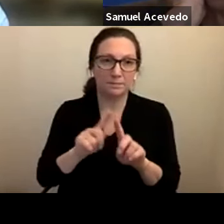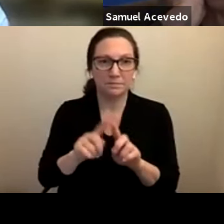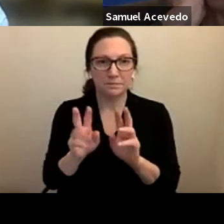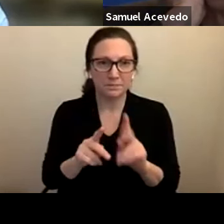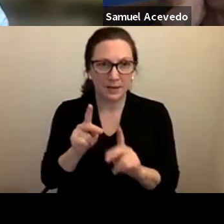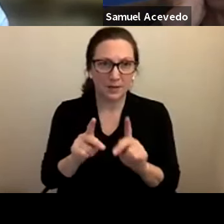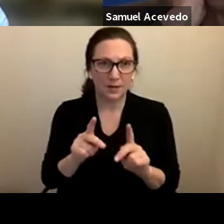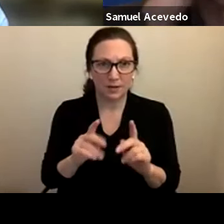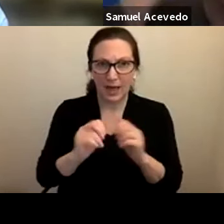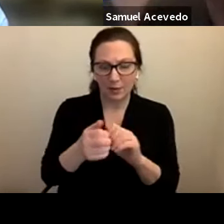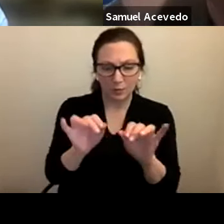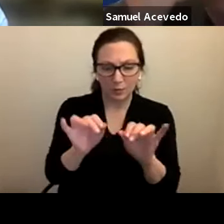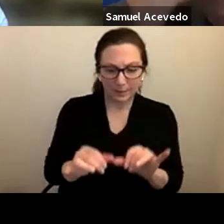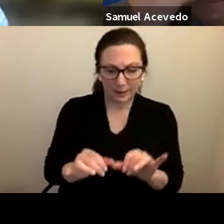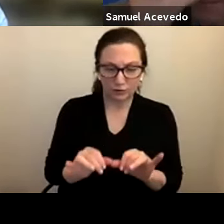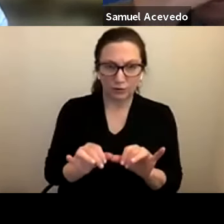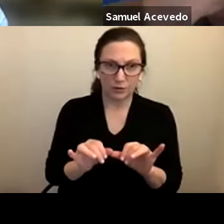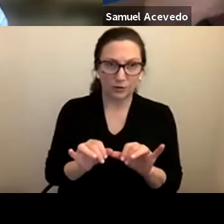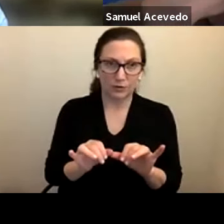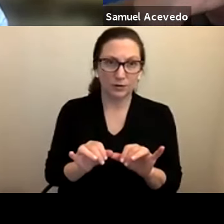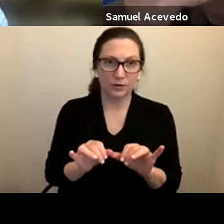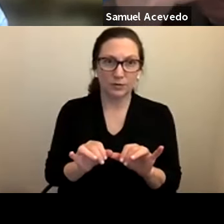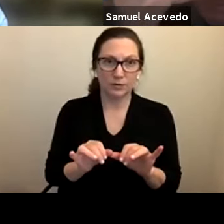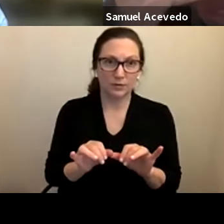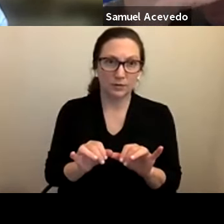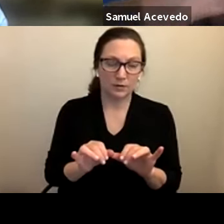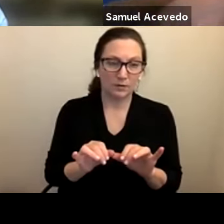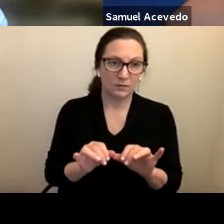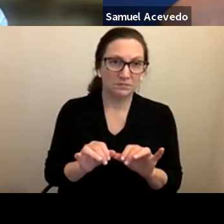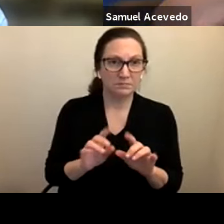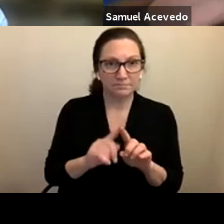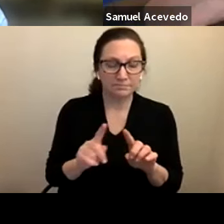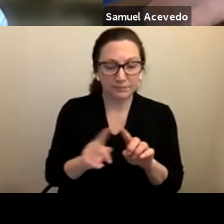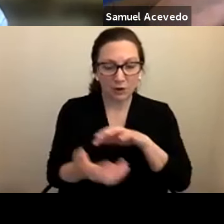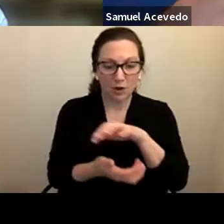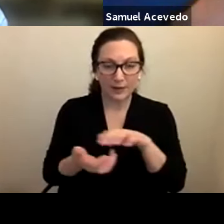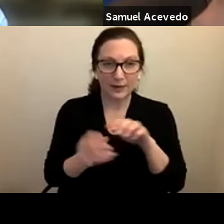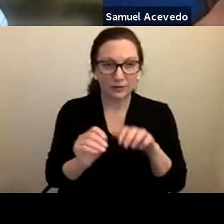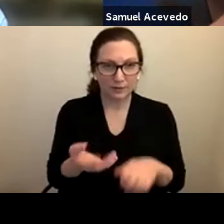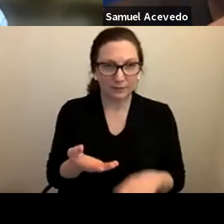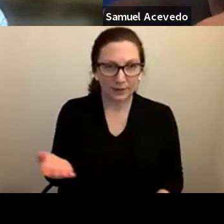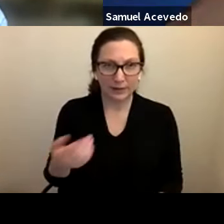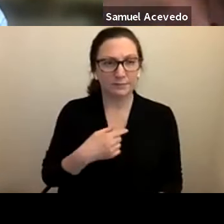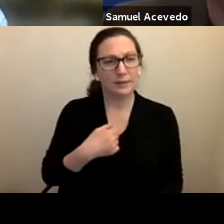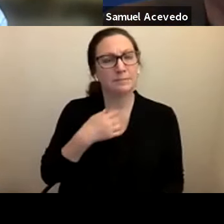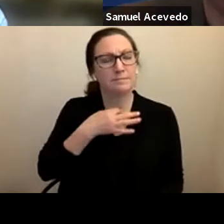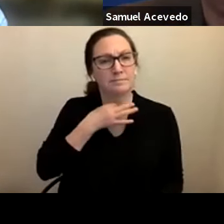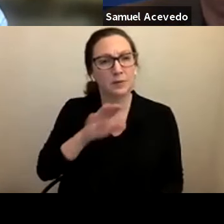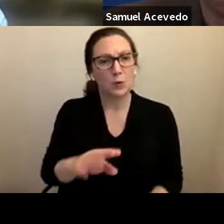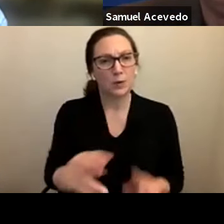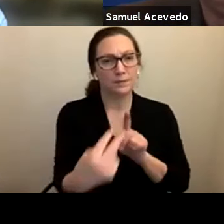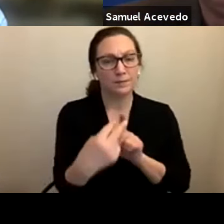measure that could work like together, not as like on their own, of course. So I was wondering what your thoughts are on like something like